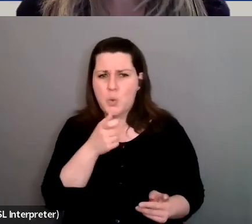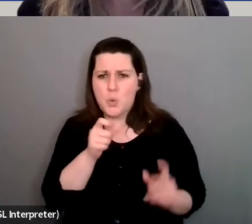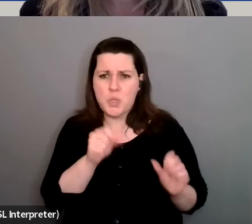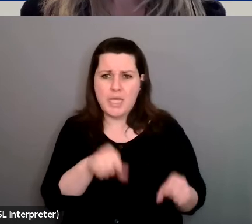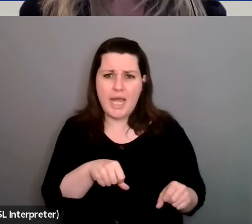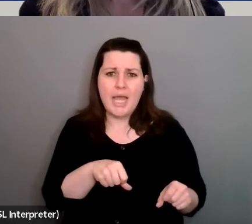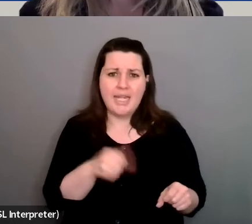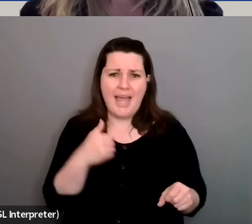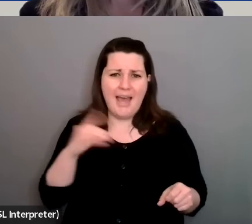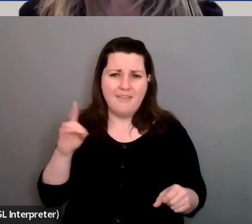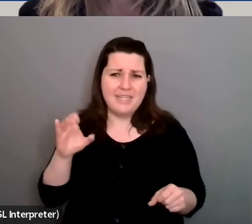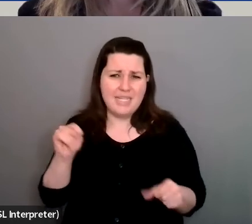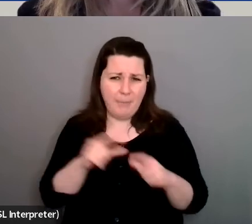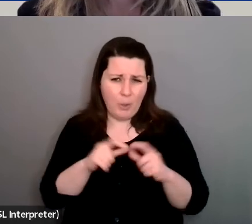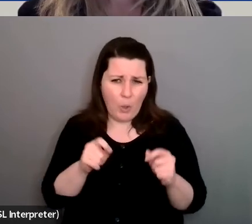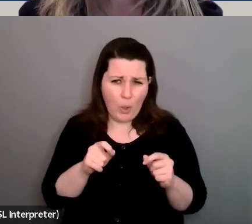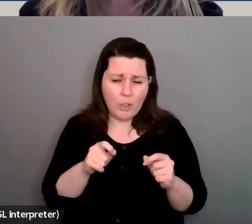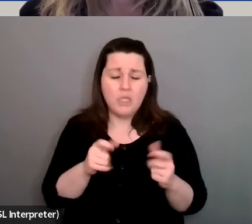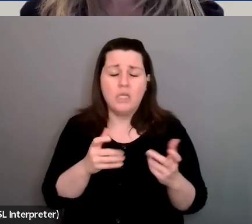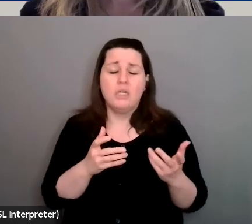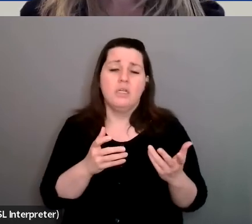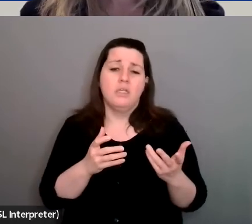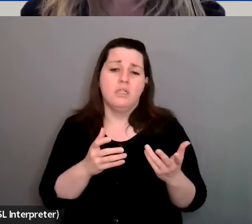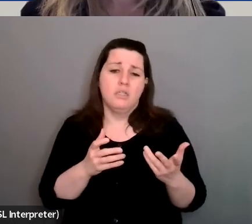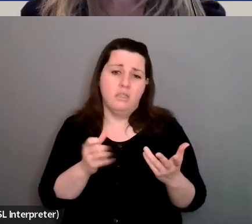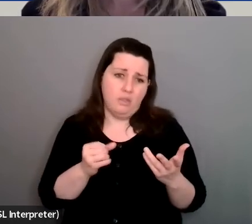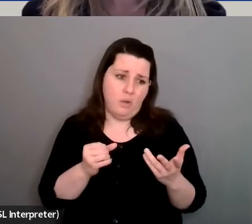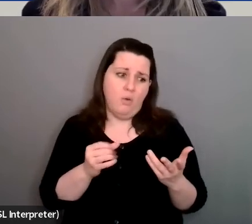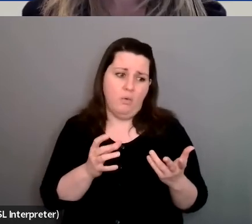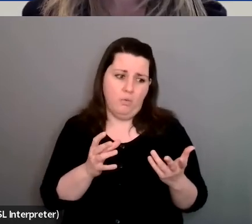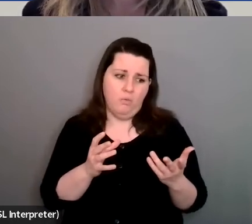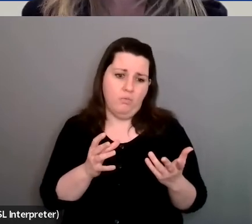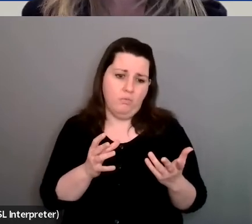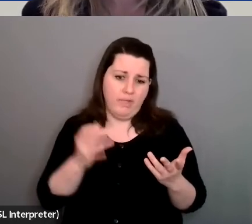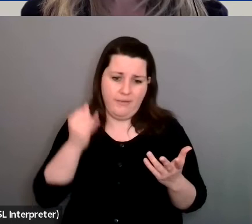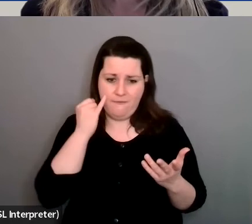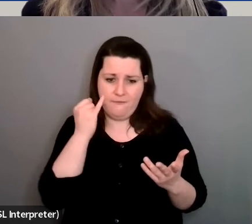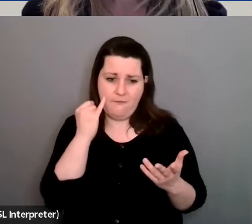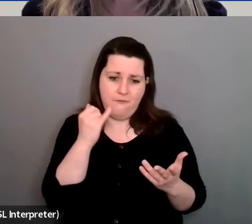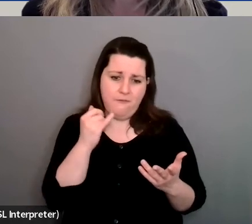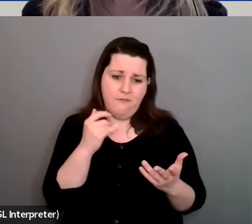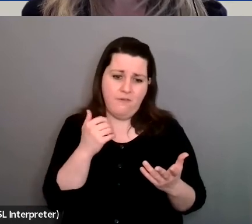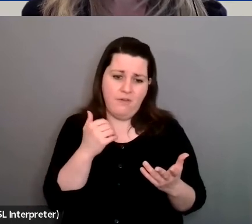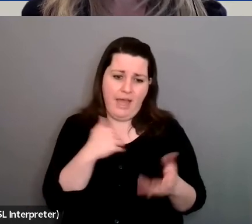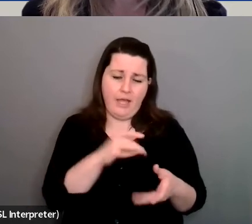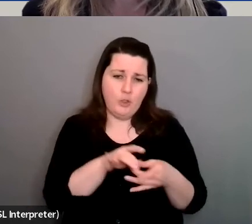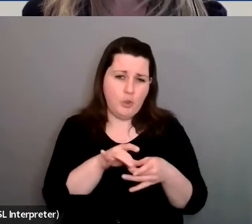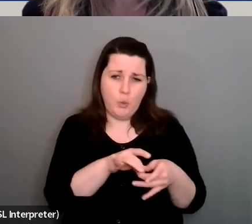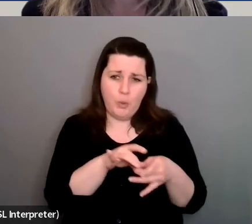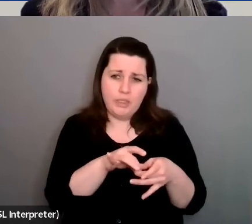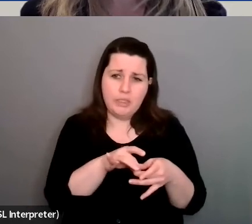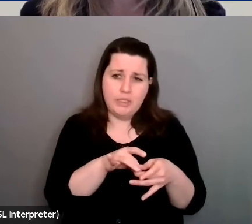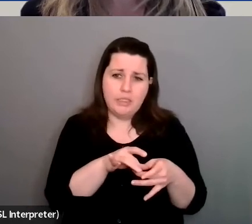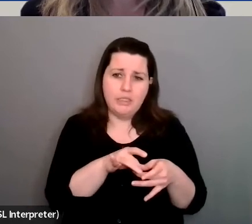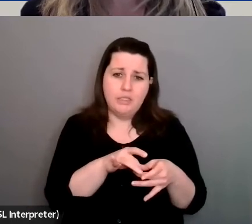a debit card. So that ability to, if there was joint guardians